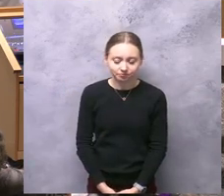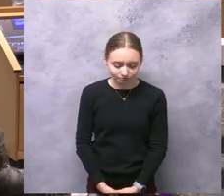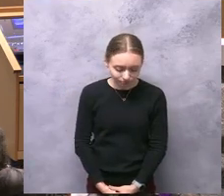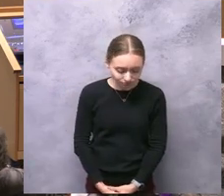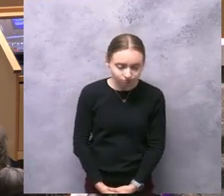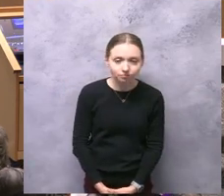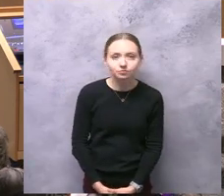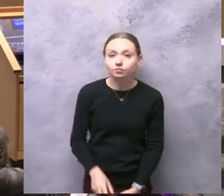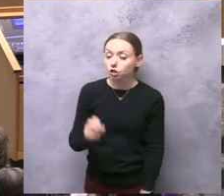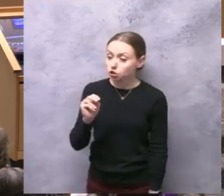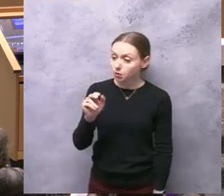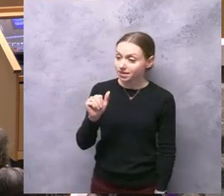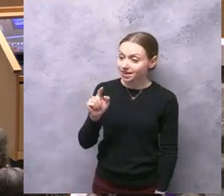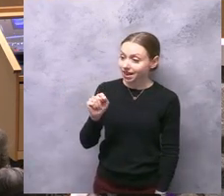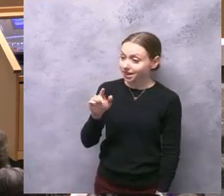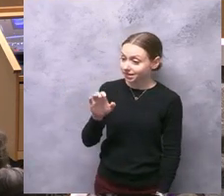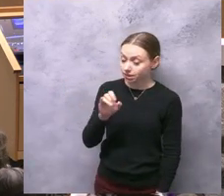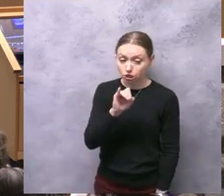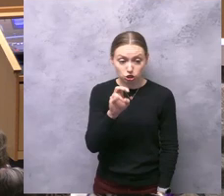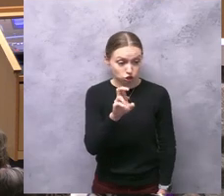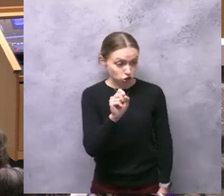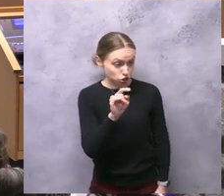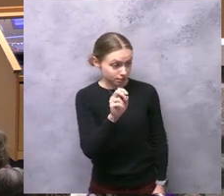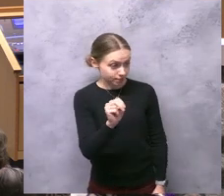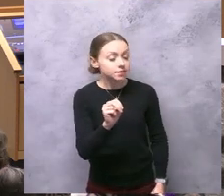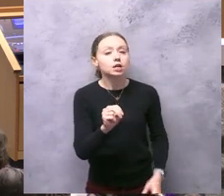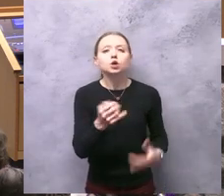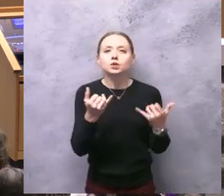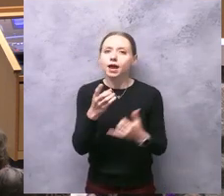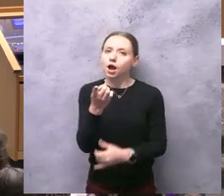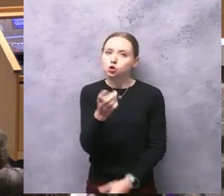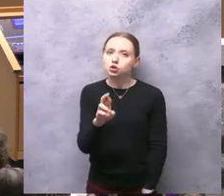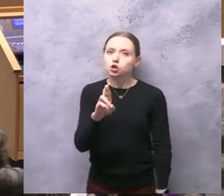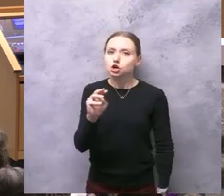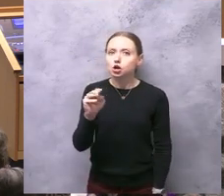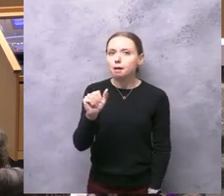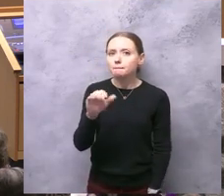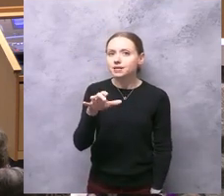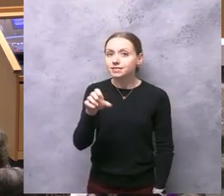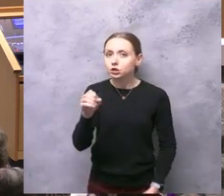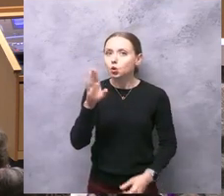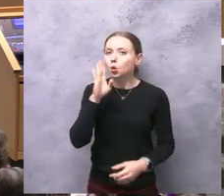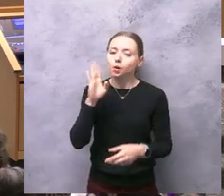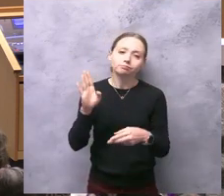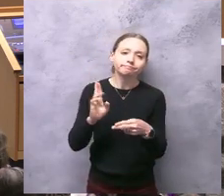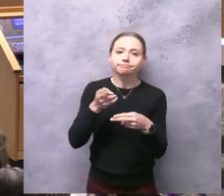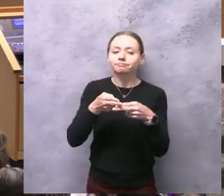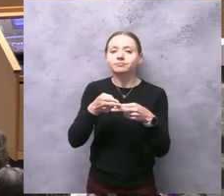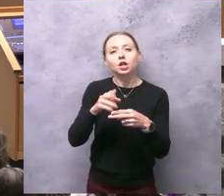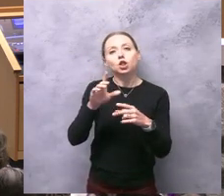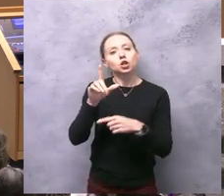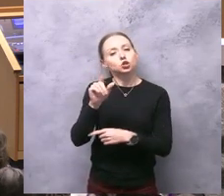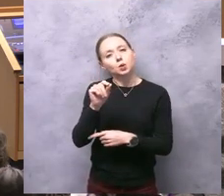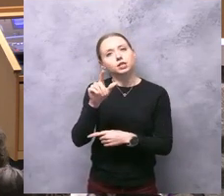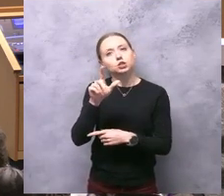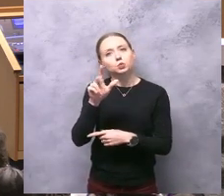And Natalie and Justin, if y'all can step down, we're going to have now Dr. Macias is going to do the 2023 National Board Certified Teachers.